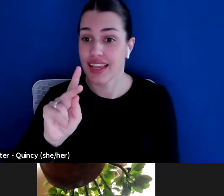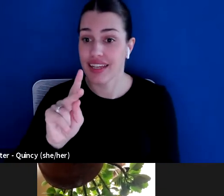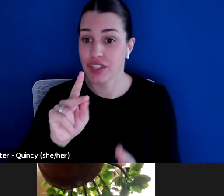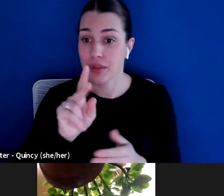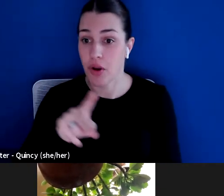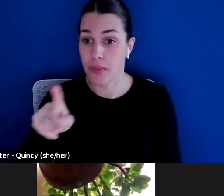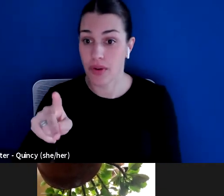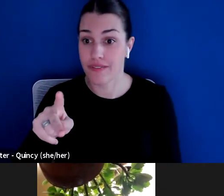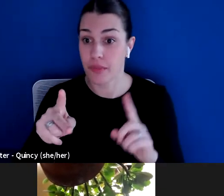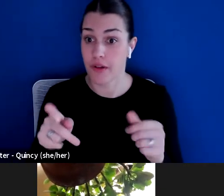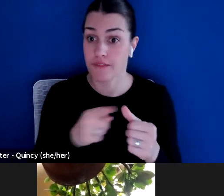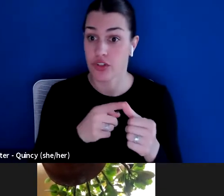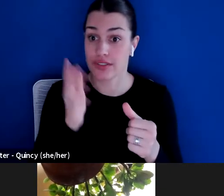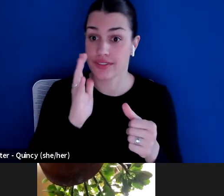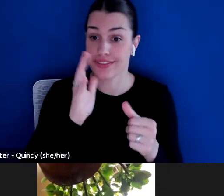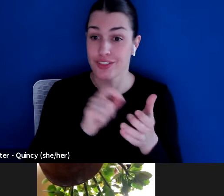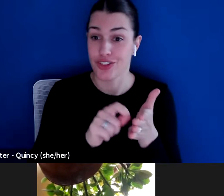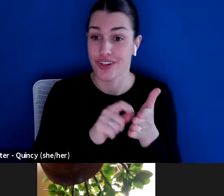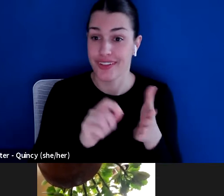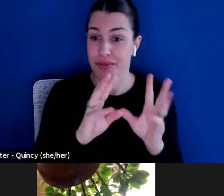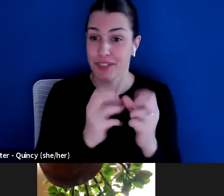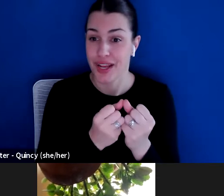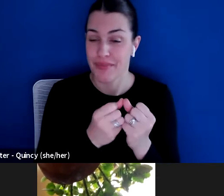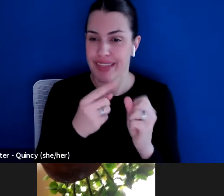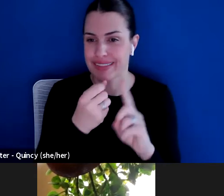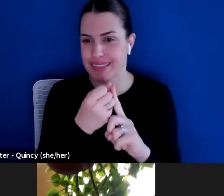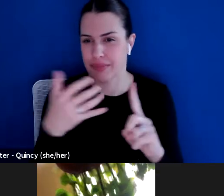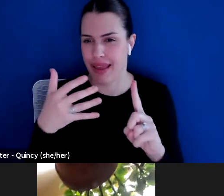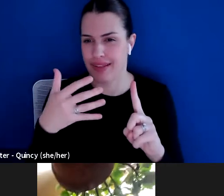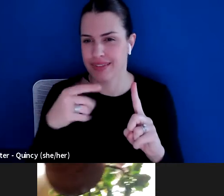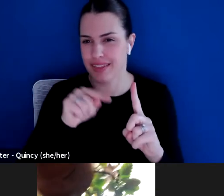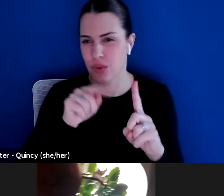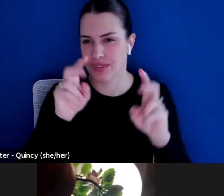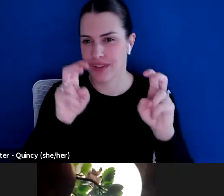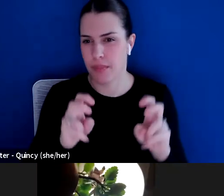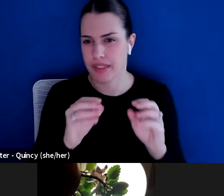journaling workshop if you do want to check those out. So this expands on these topics a little bit more.